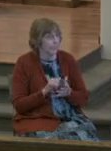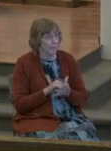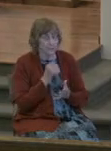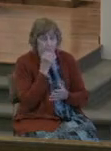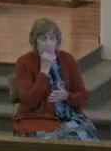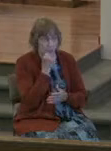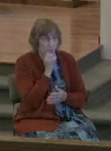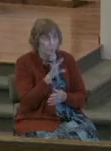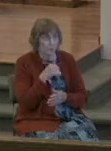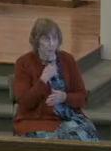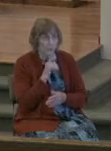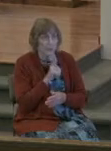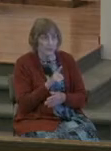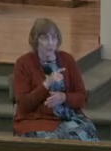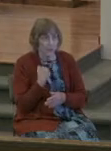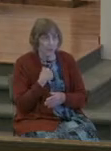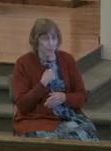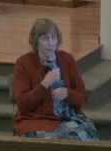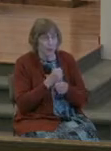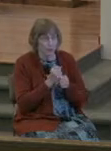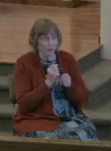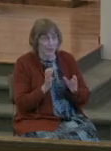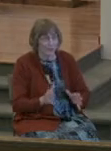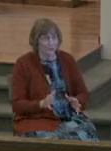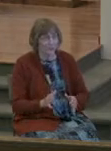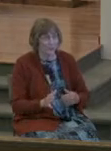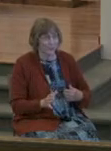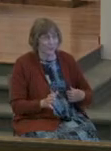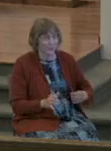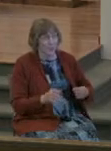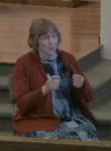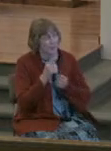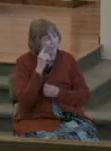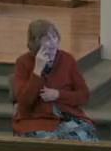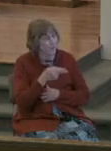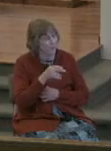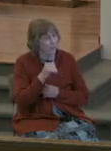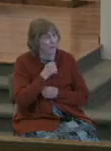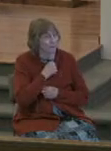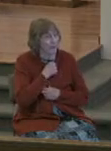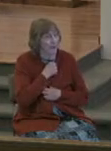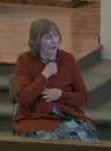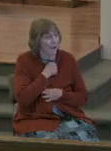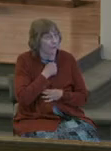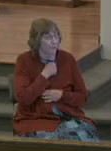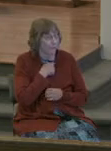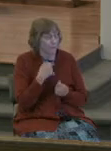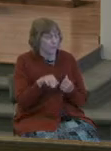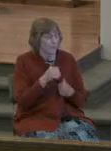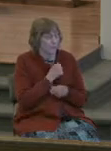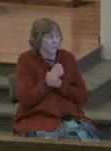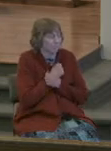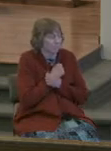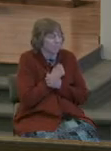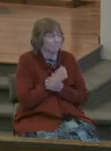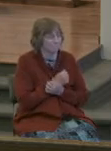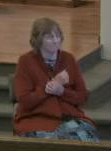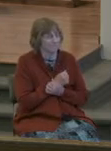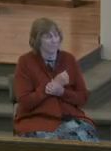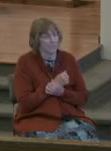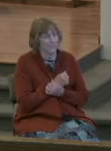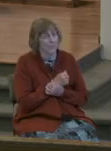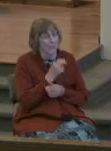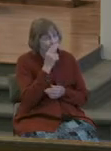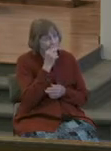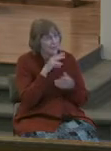a soul is to our Creator. And so we need to think of that love and compassion for them. Now, it's a funny